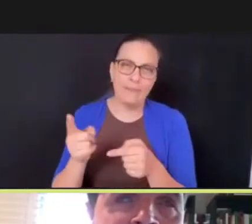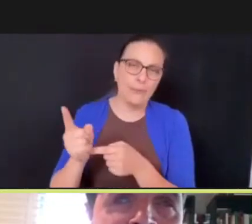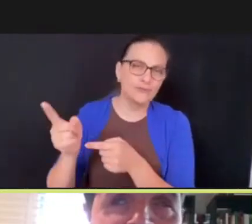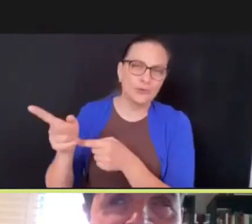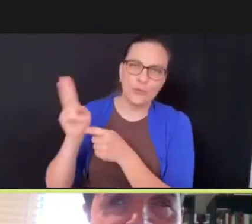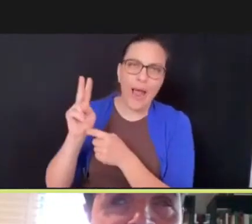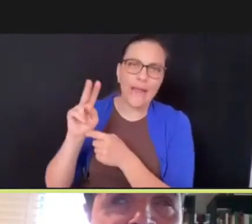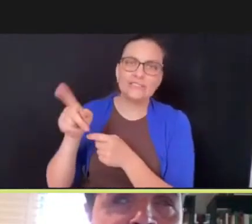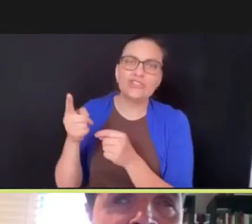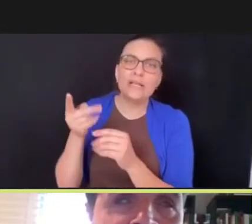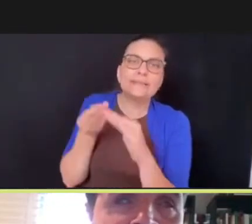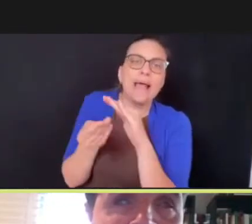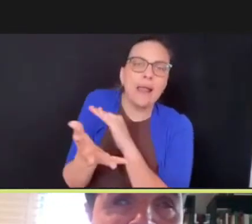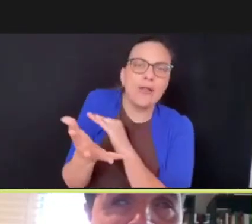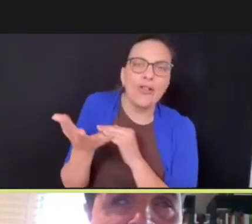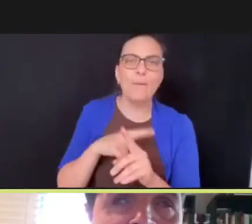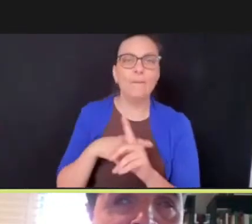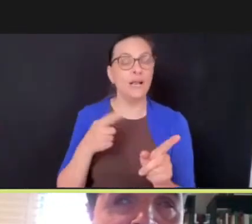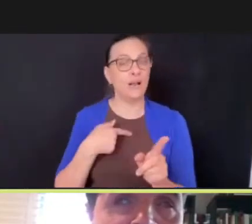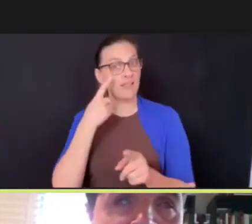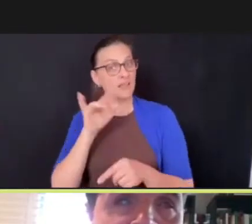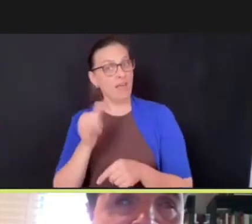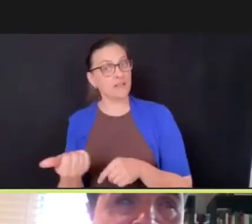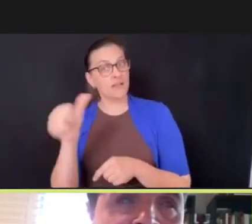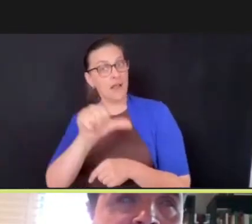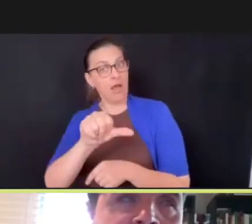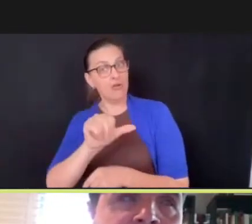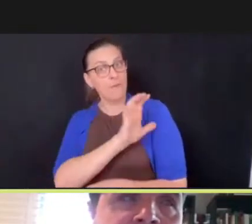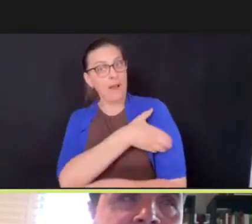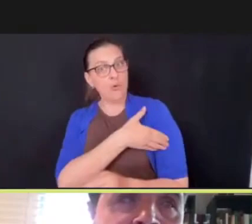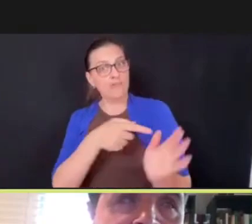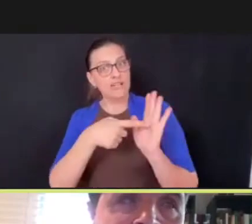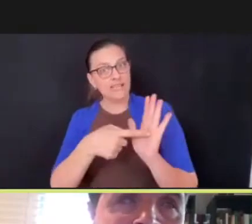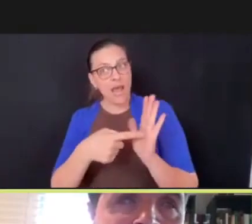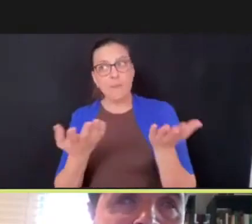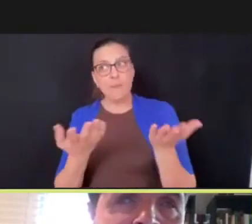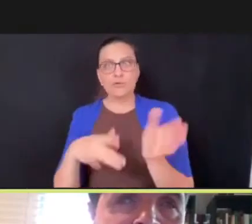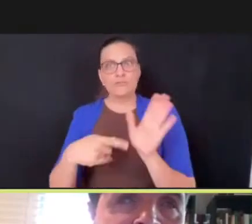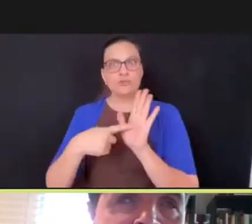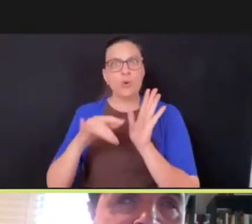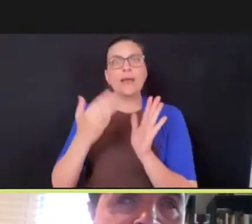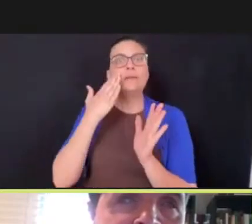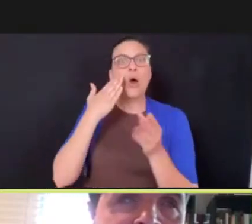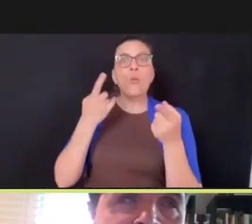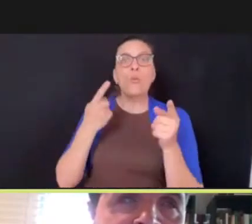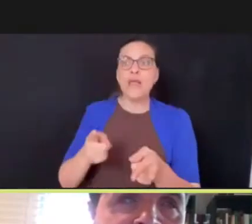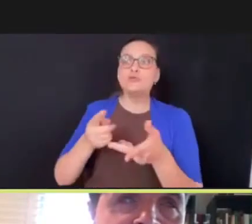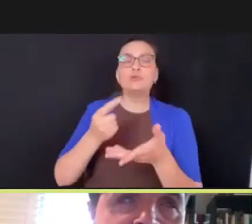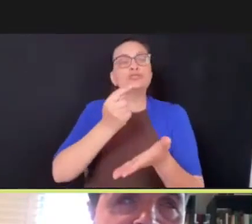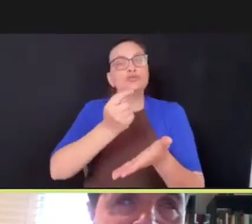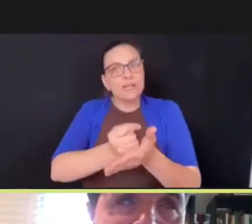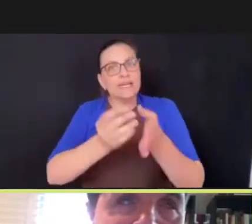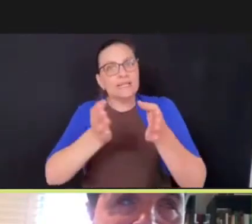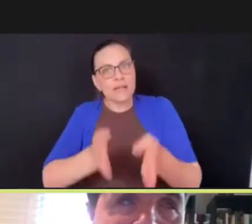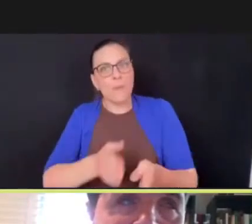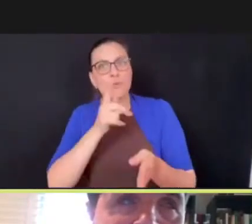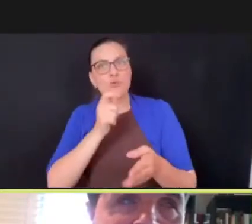powerful example of showing, when you're treating someone that's struggling with a disability, be it whatever that